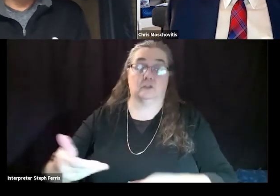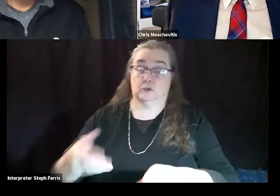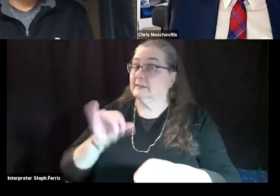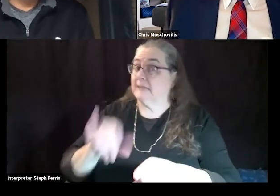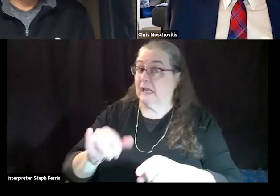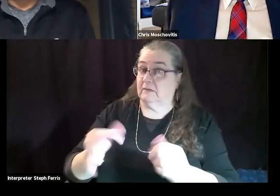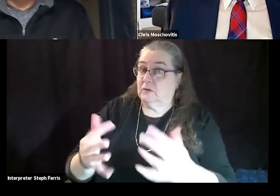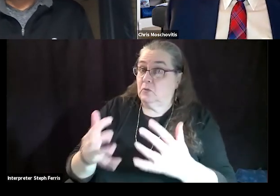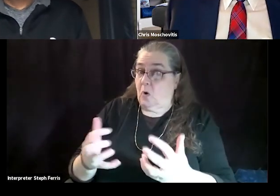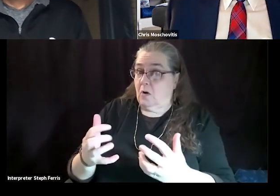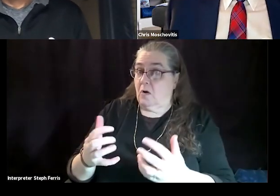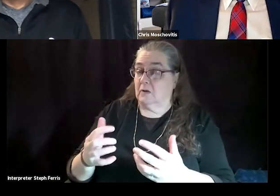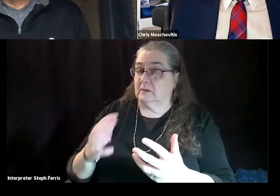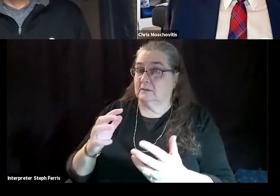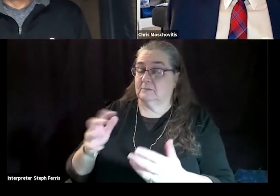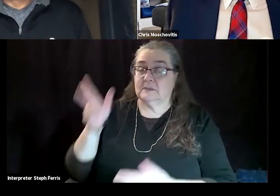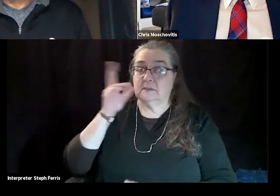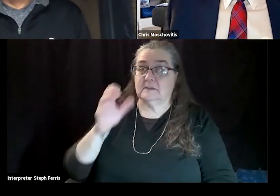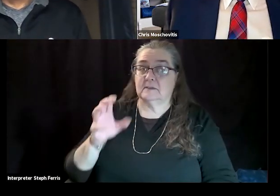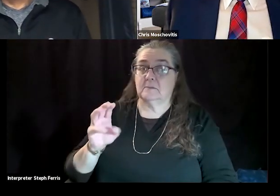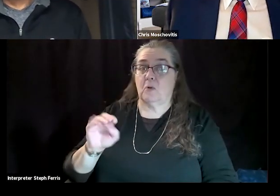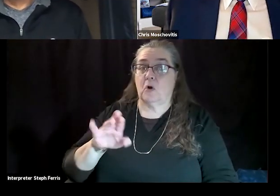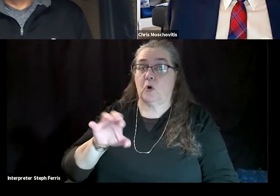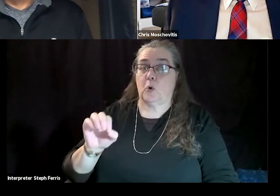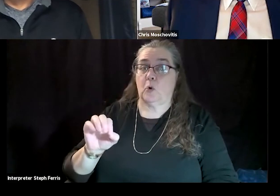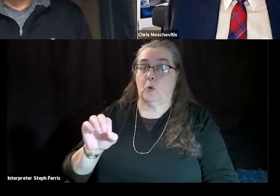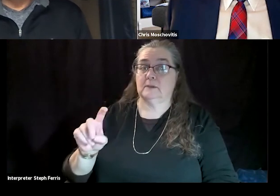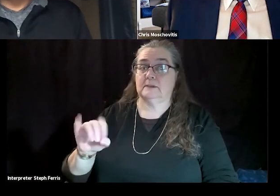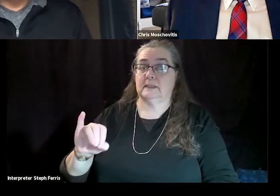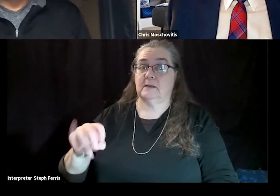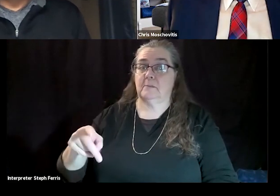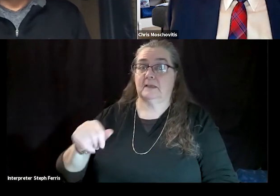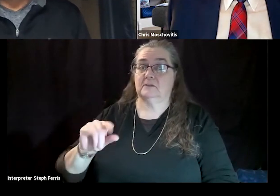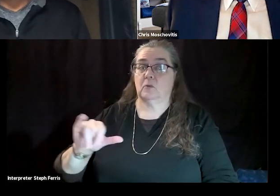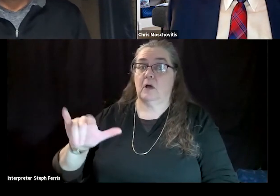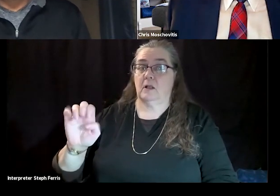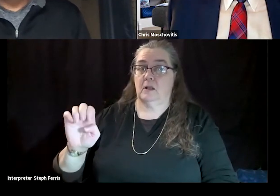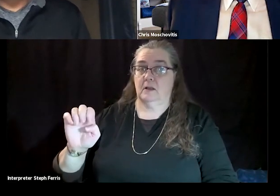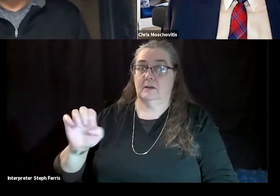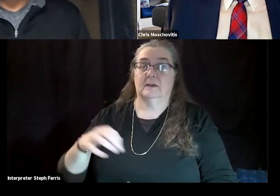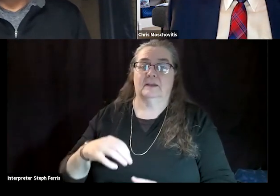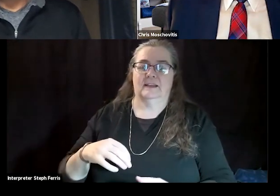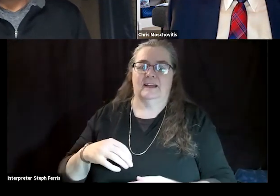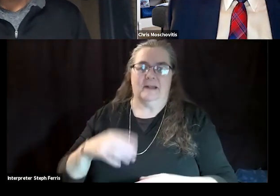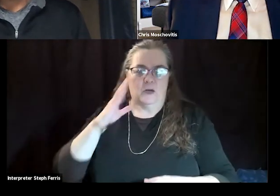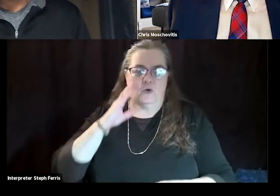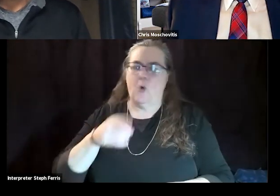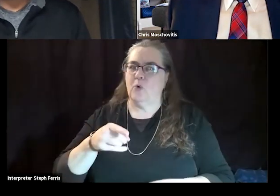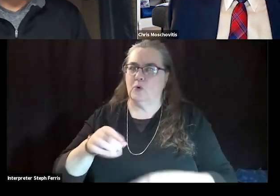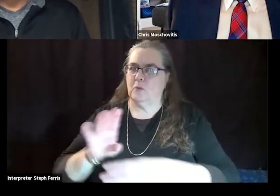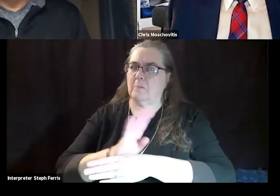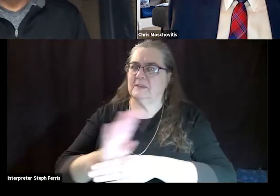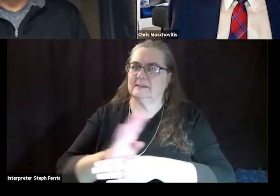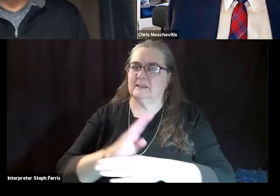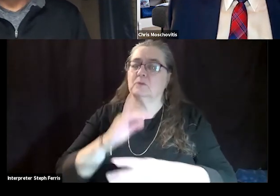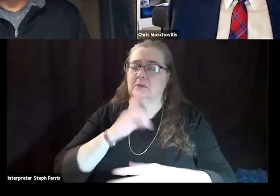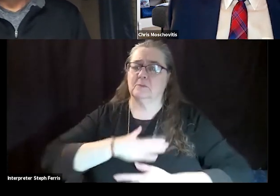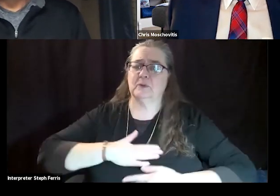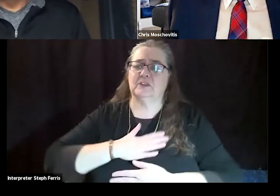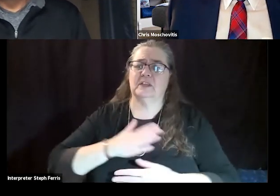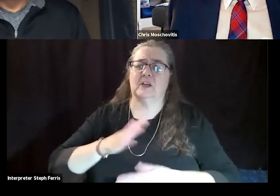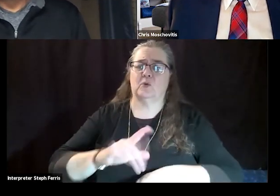for Marco Di Pasquale. But I know that you're a busy man, and this hour and a half, we really appreciate.